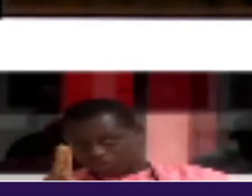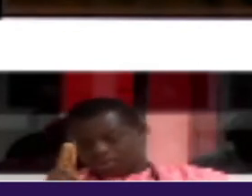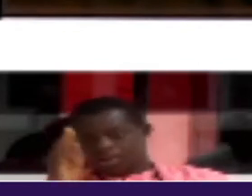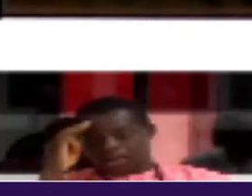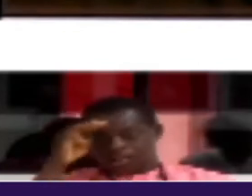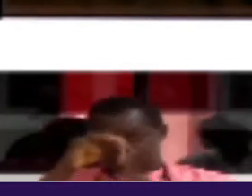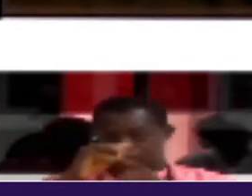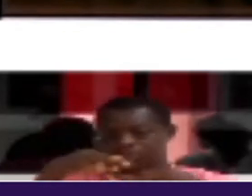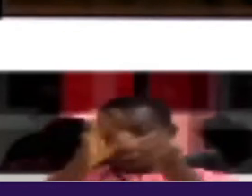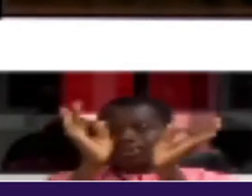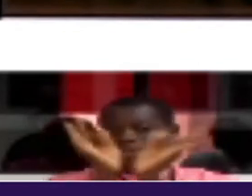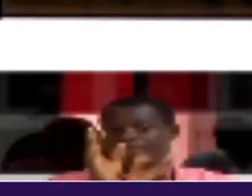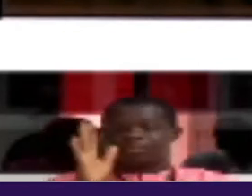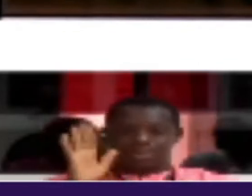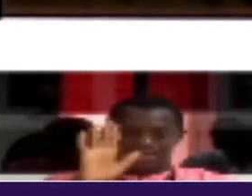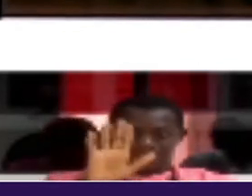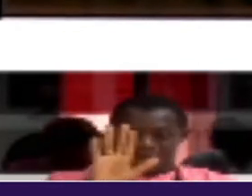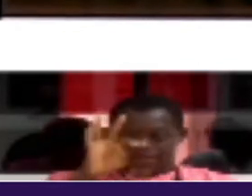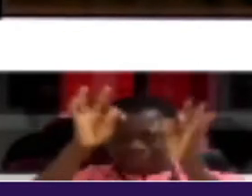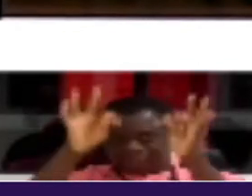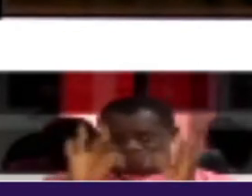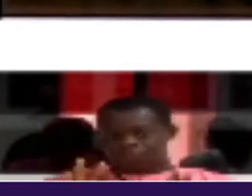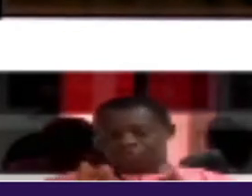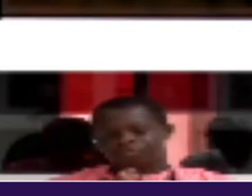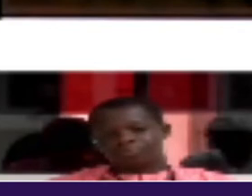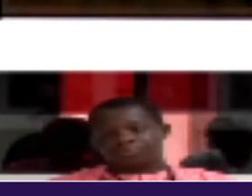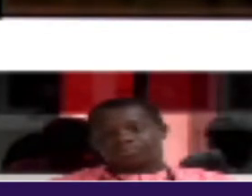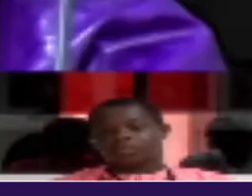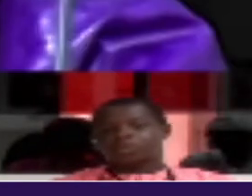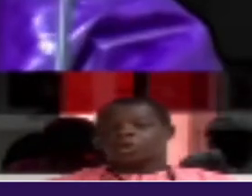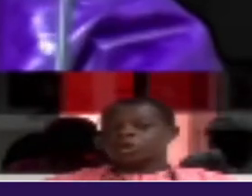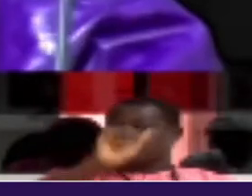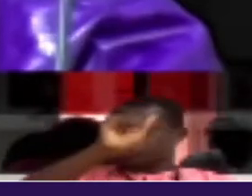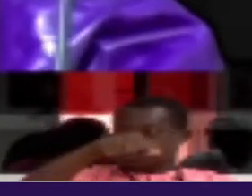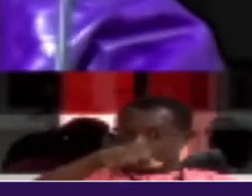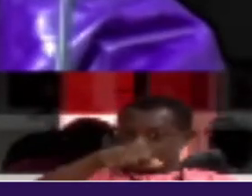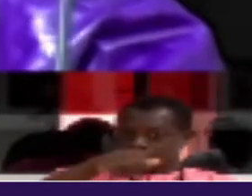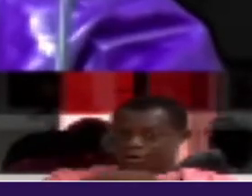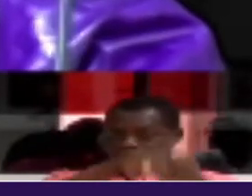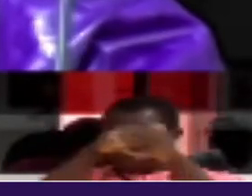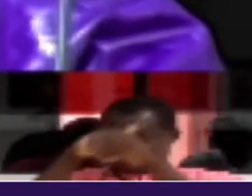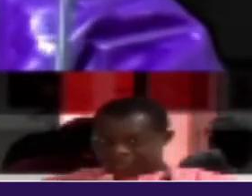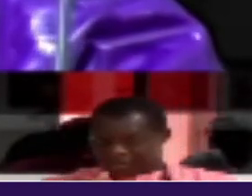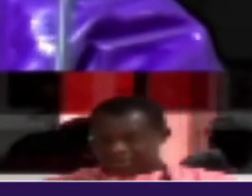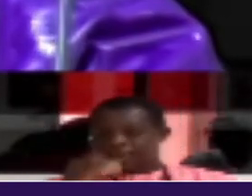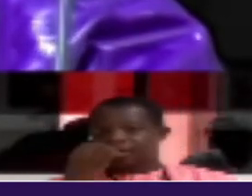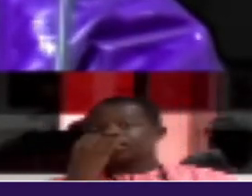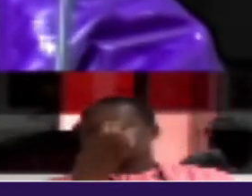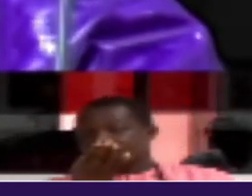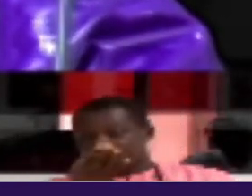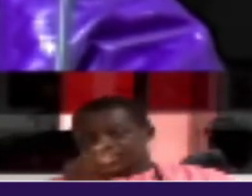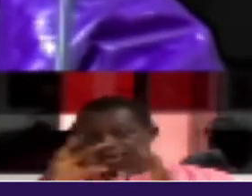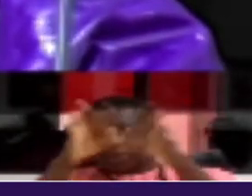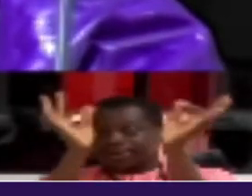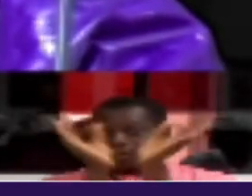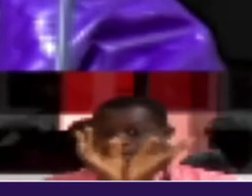formed. Well, your colleague said that the team was formed before the first mission.